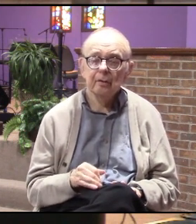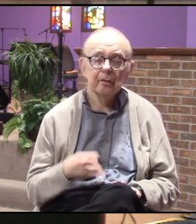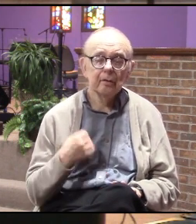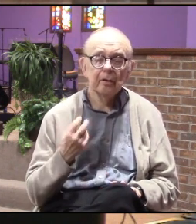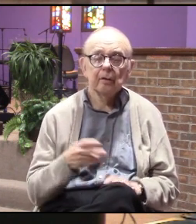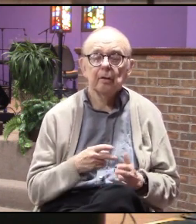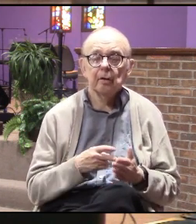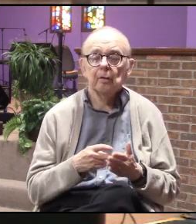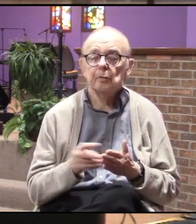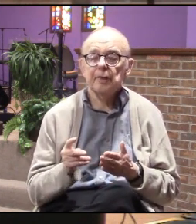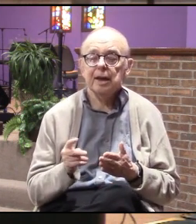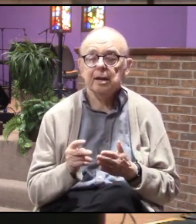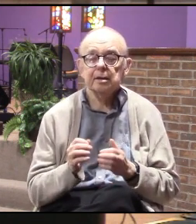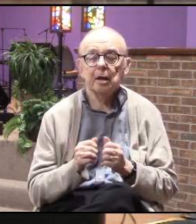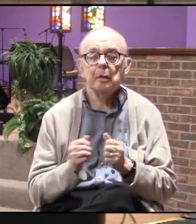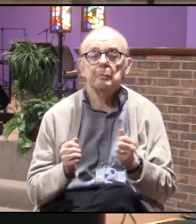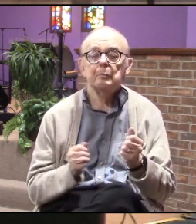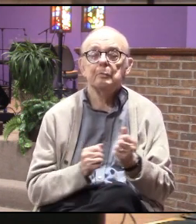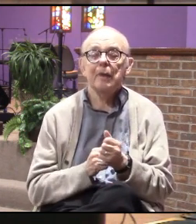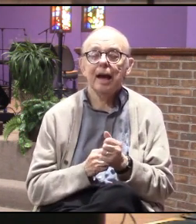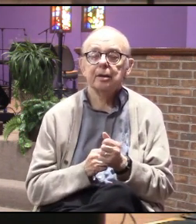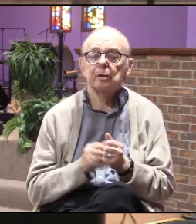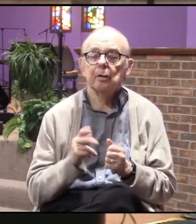Well, you're paying it backwards.